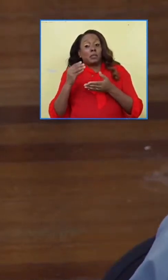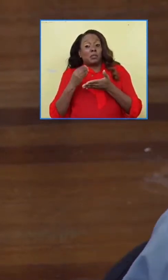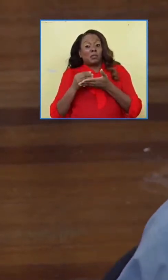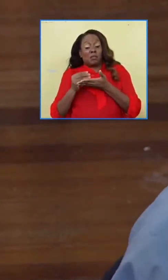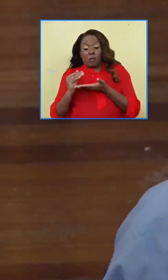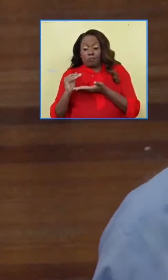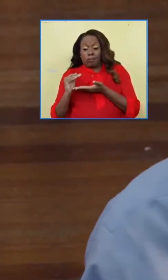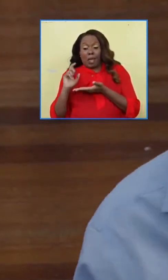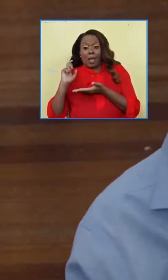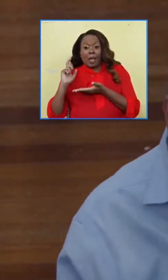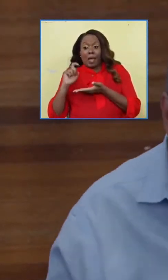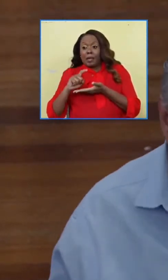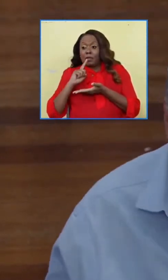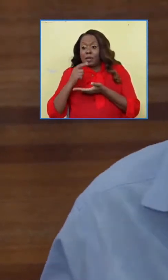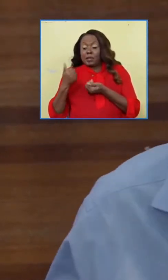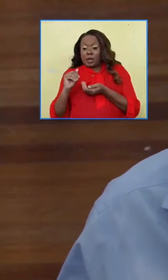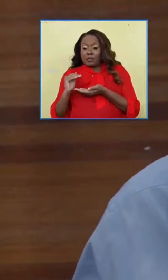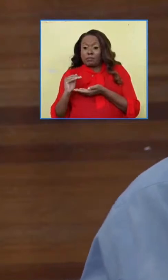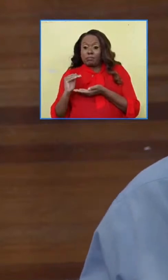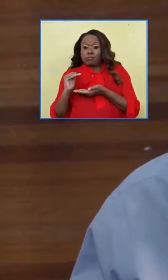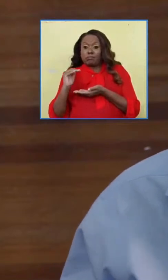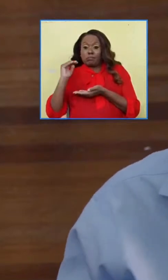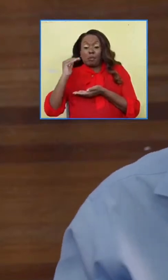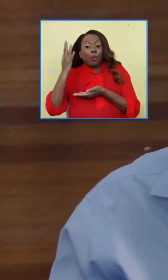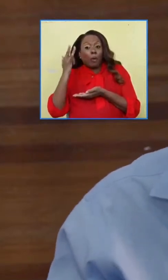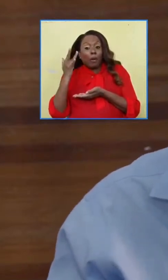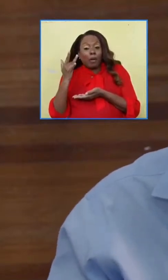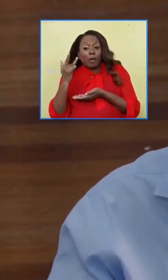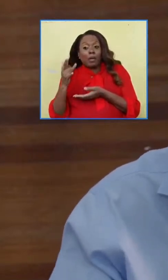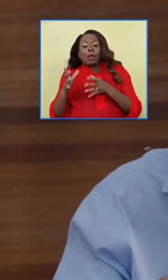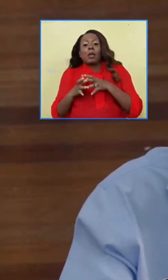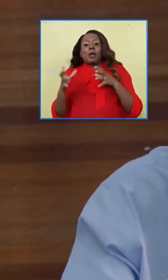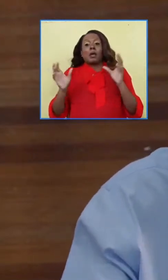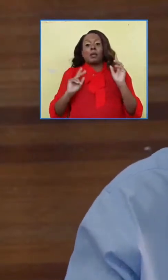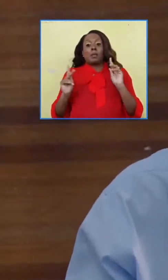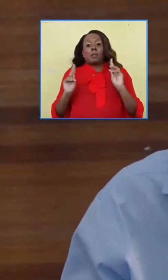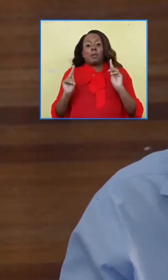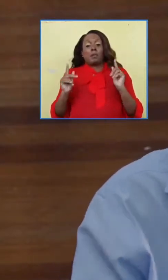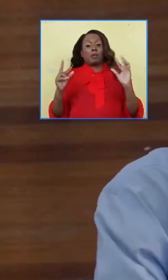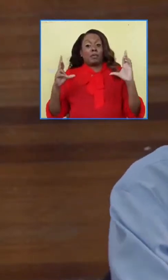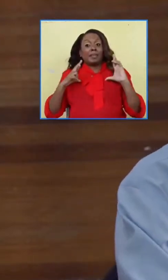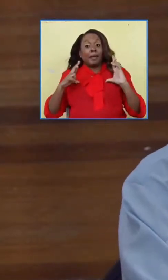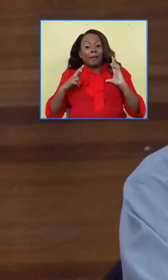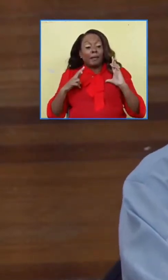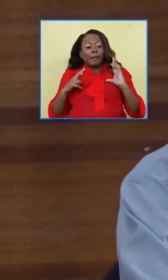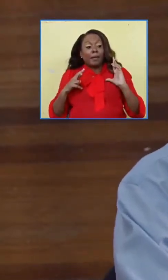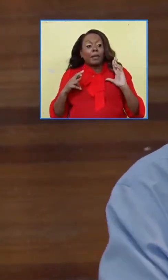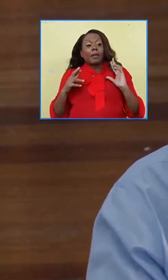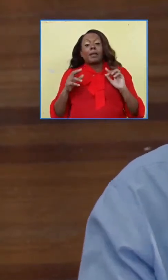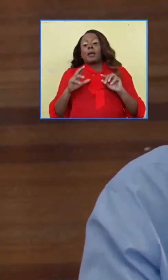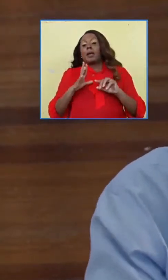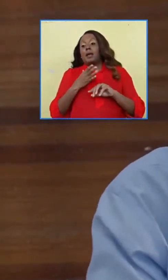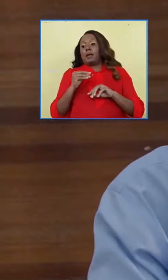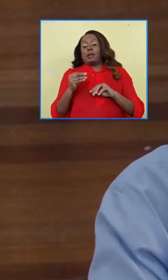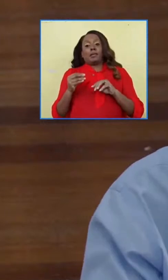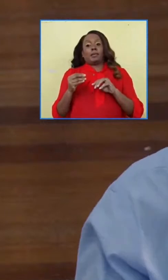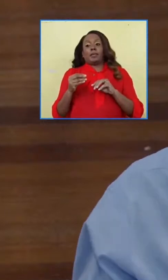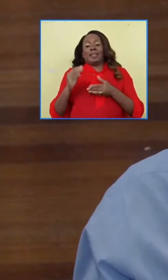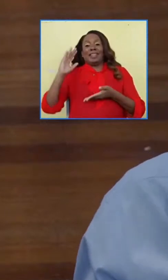our retiree population gets bigger and our working population gets smaller. Both of them are going the wrong